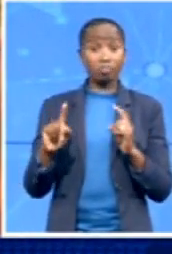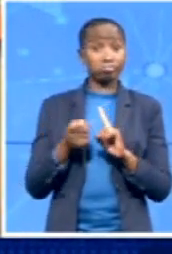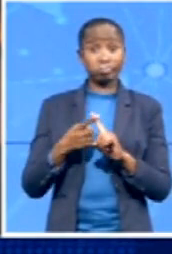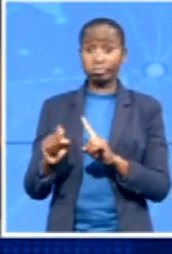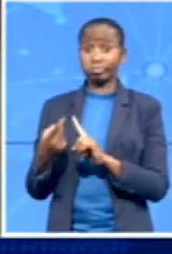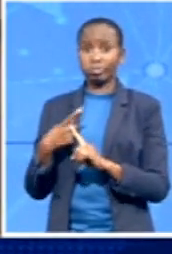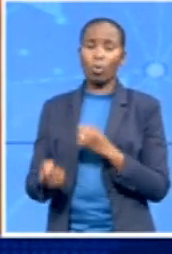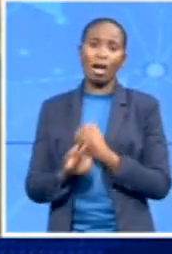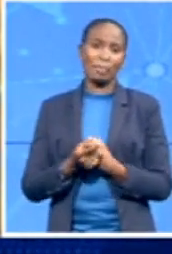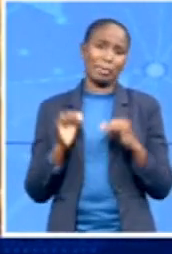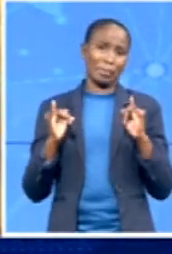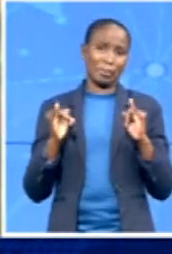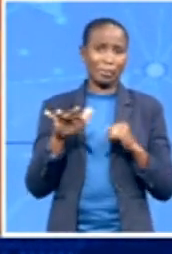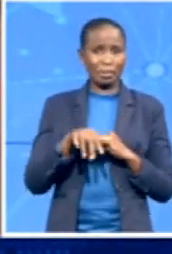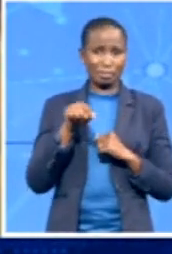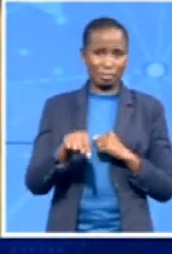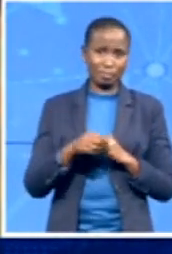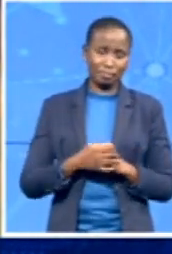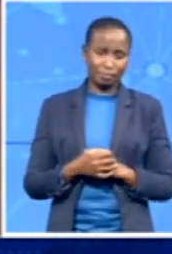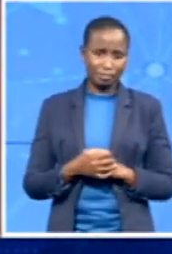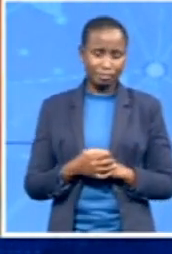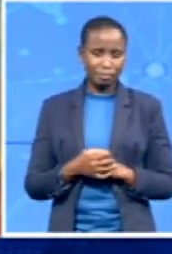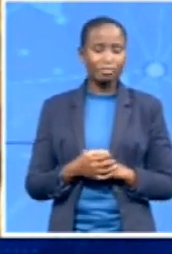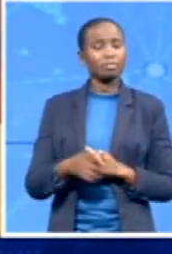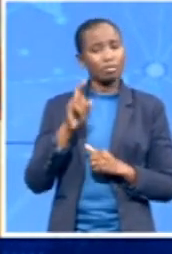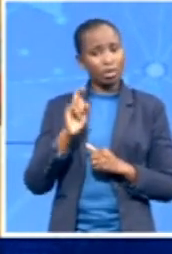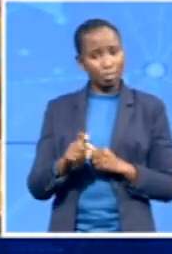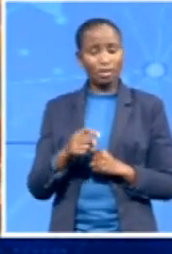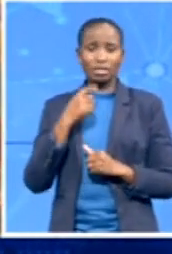needs to be replenished, to be rebuilt as a matter of urgency. Desiree?